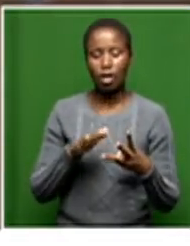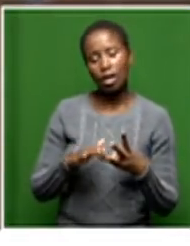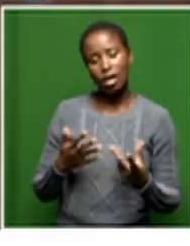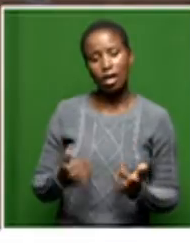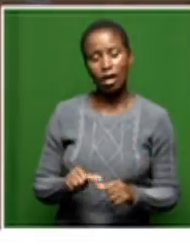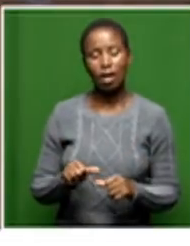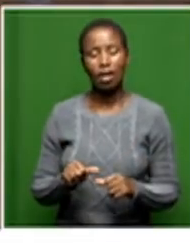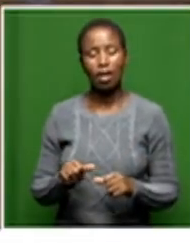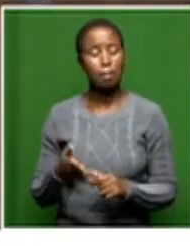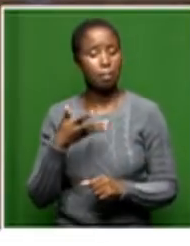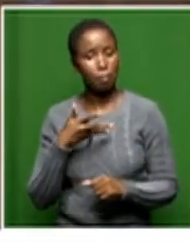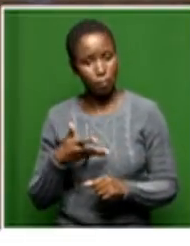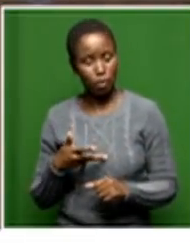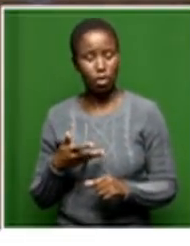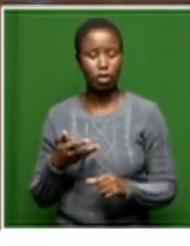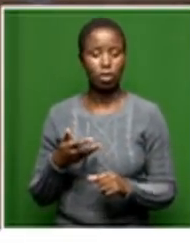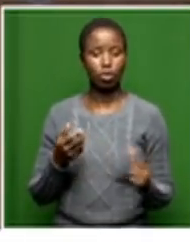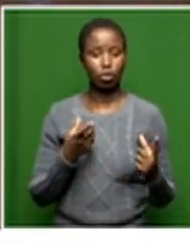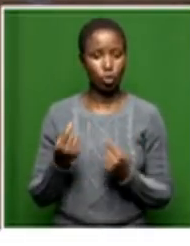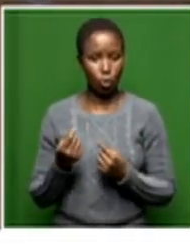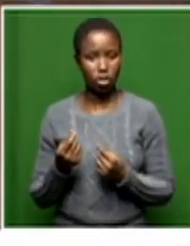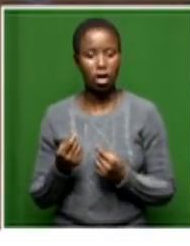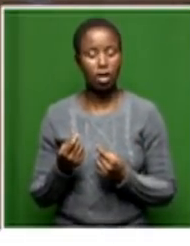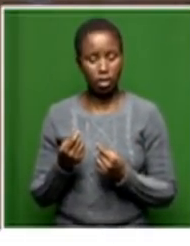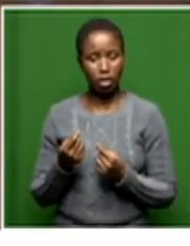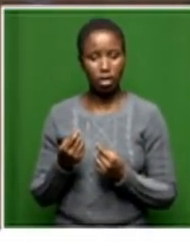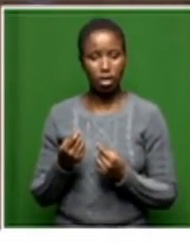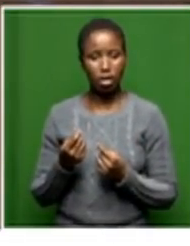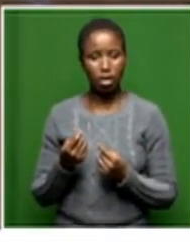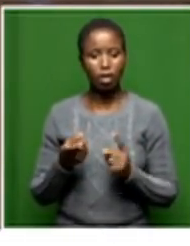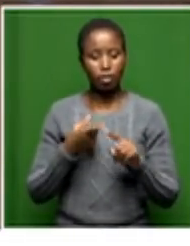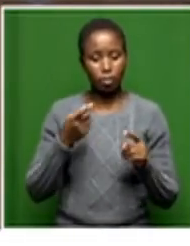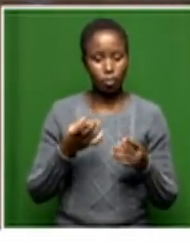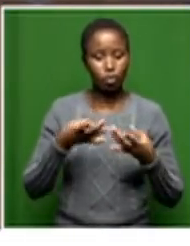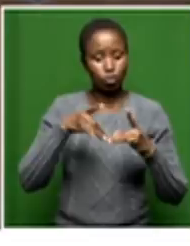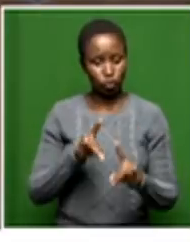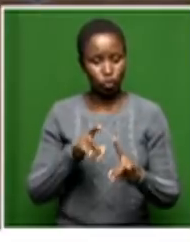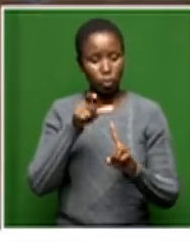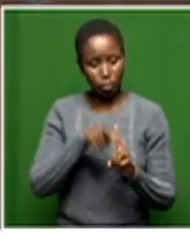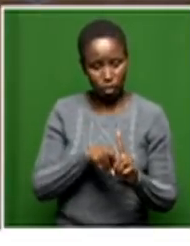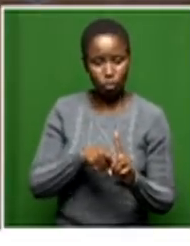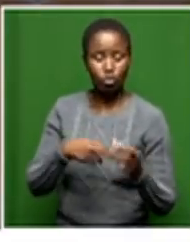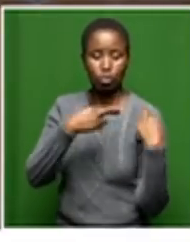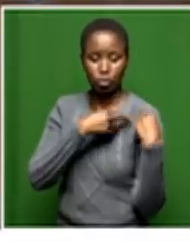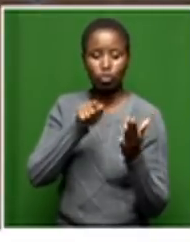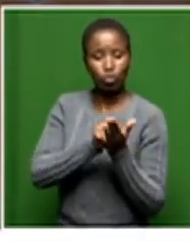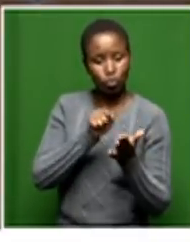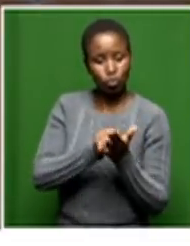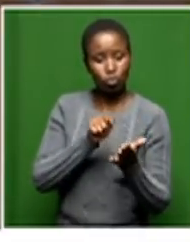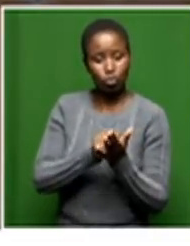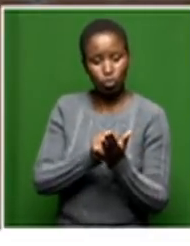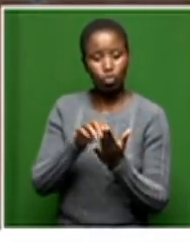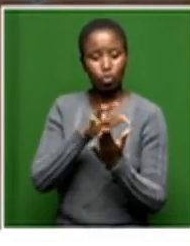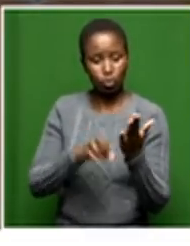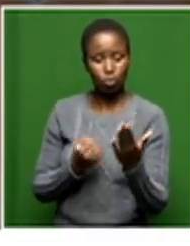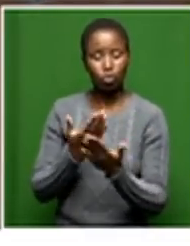wrote on behalf of to House Chair, saying that as a committee, we are requesting that the Speaker's office should set